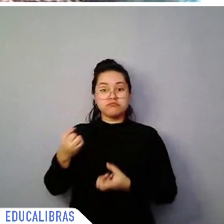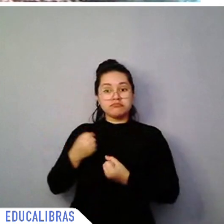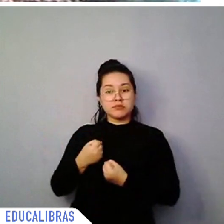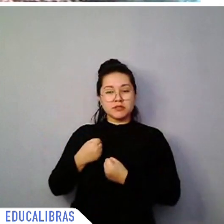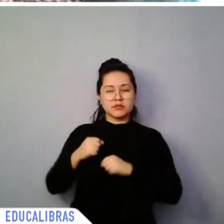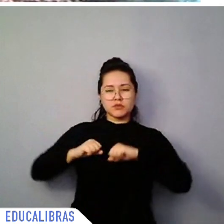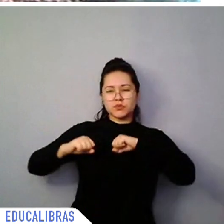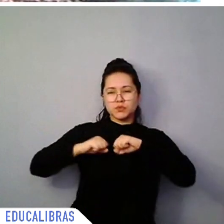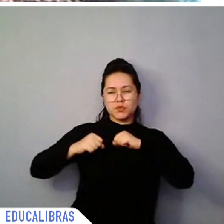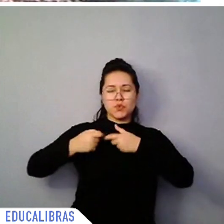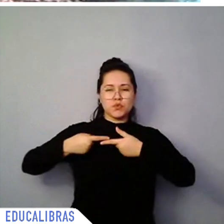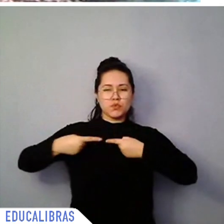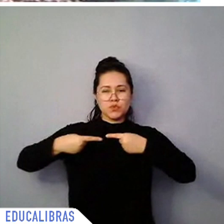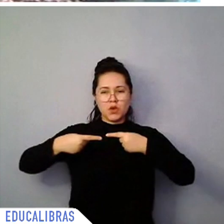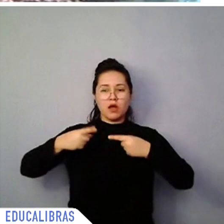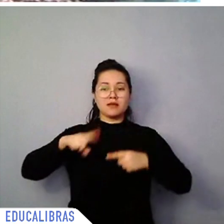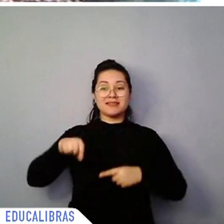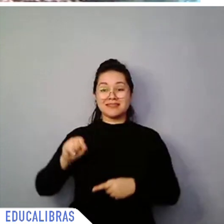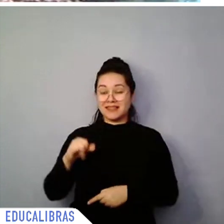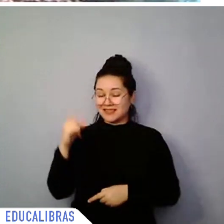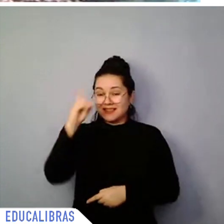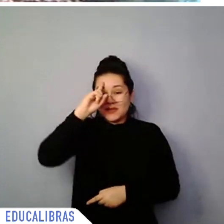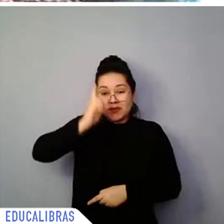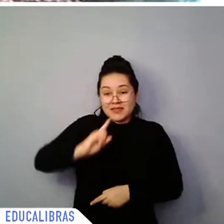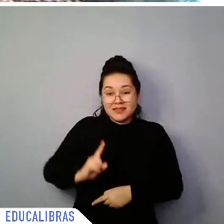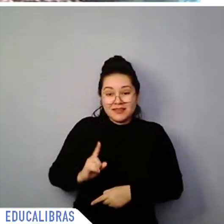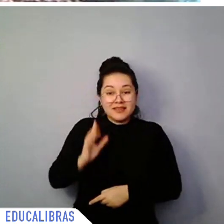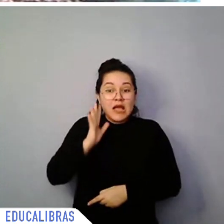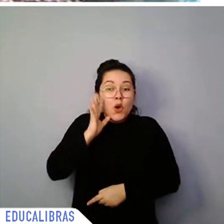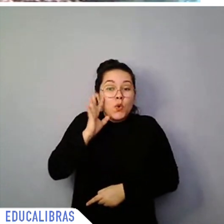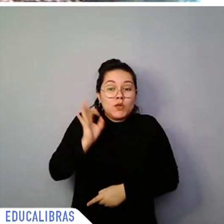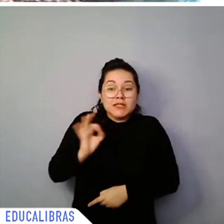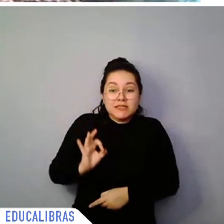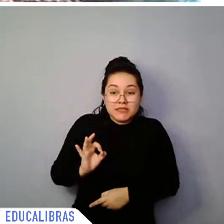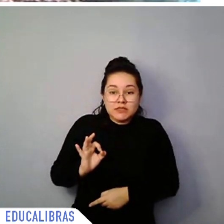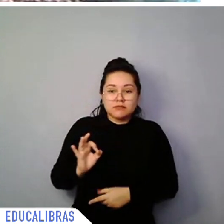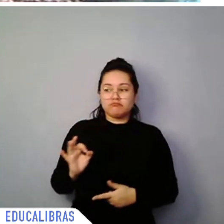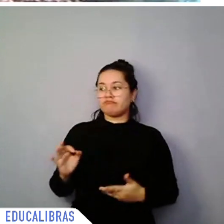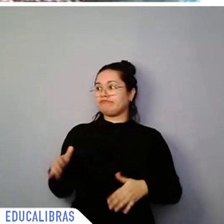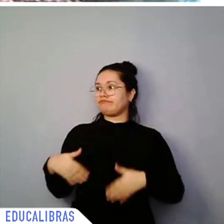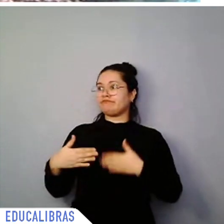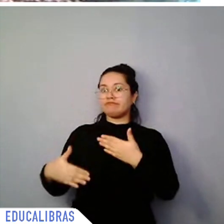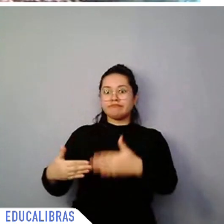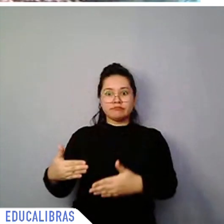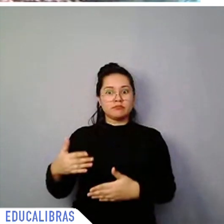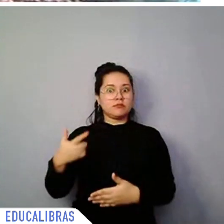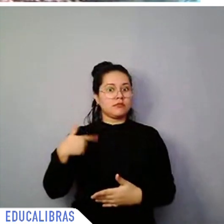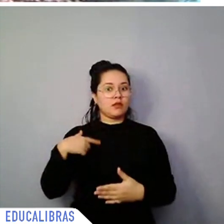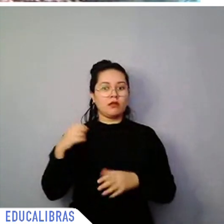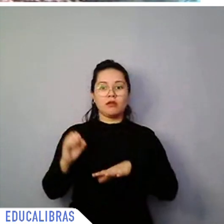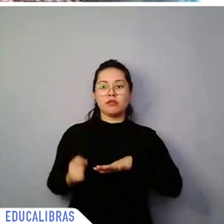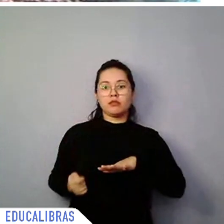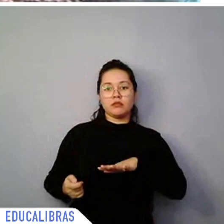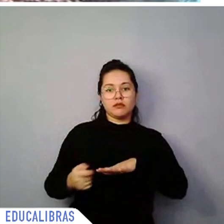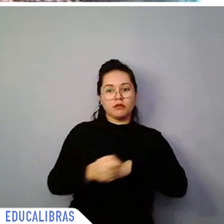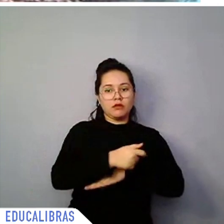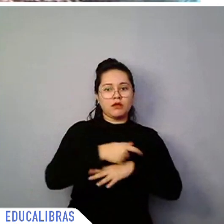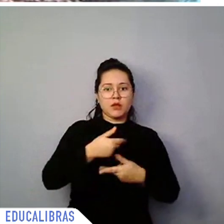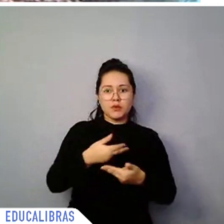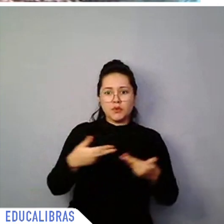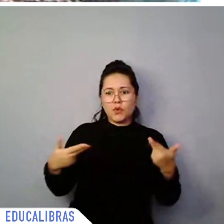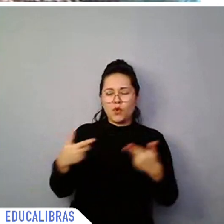of topic. I want people to discuss these topics as well. So this is when all